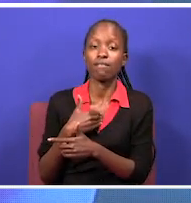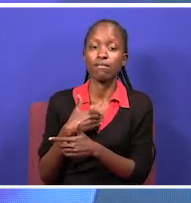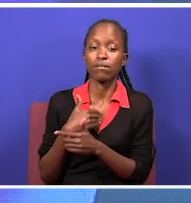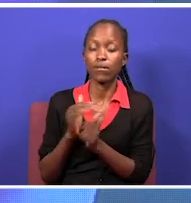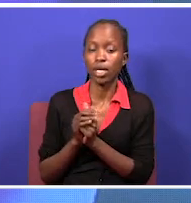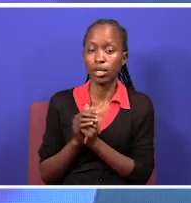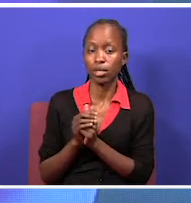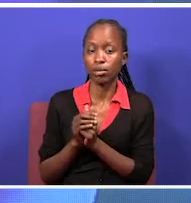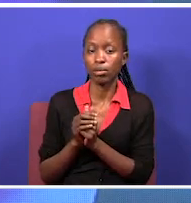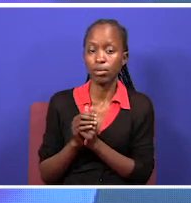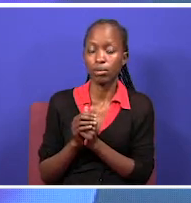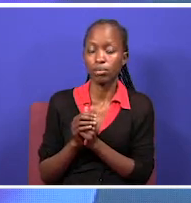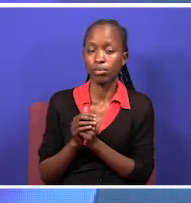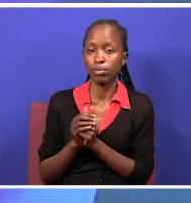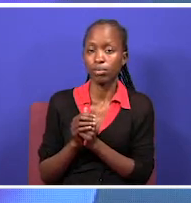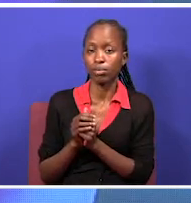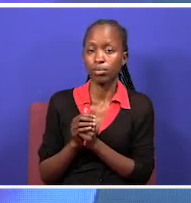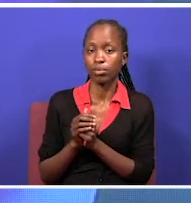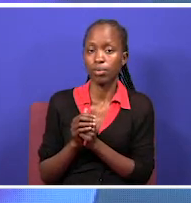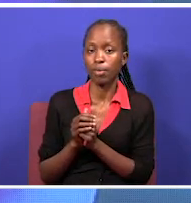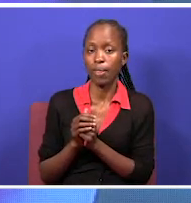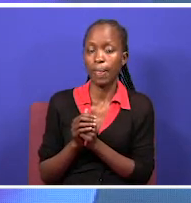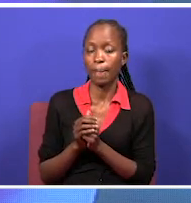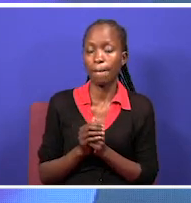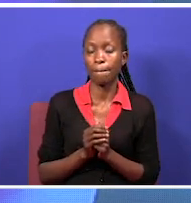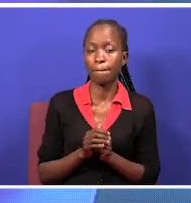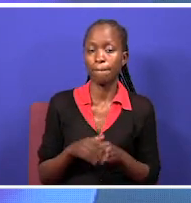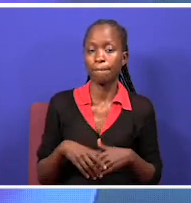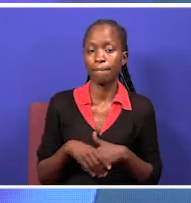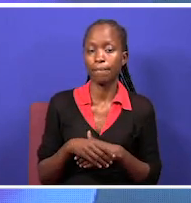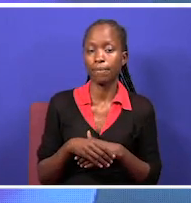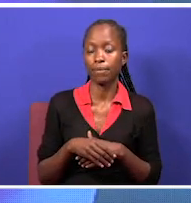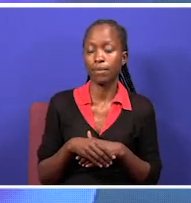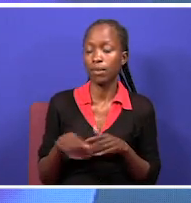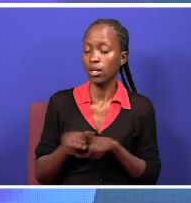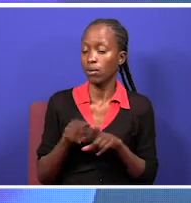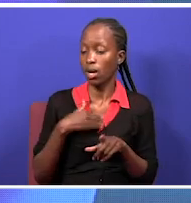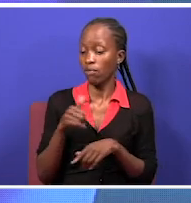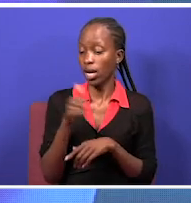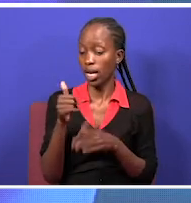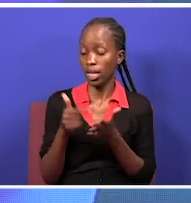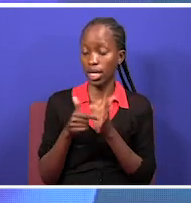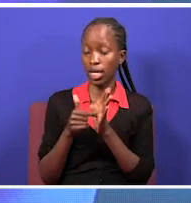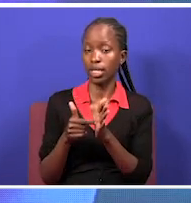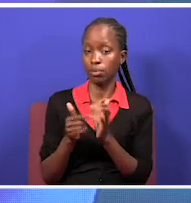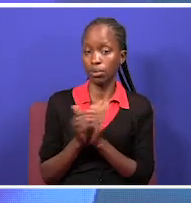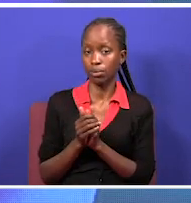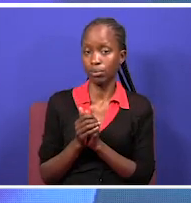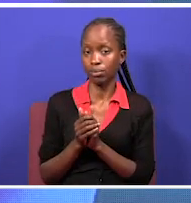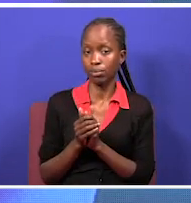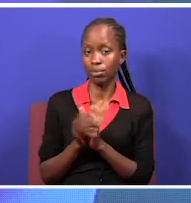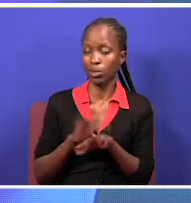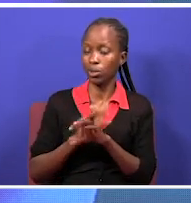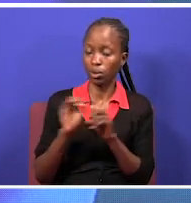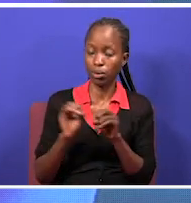Corinthians, in Timothy chapter 3. There is another example, not a very lovely one.